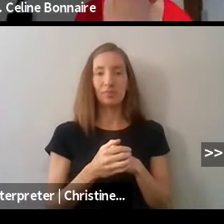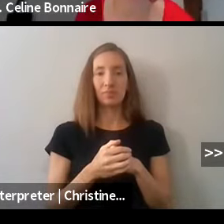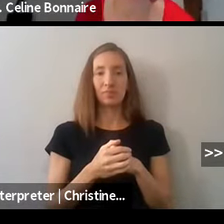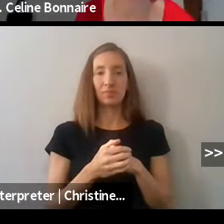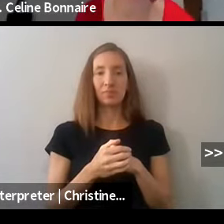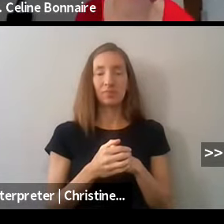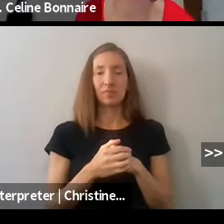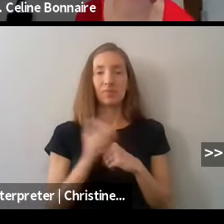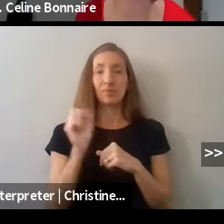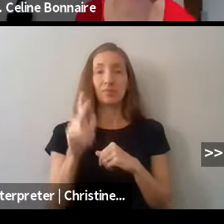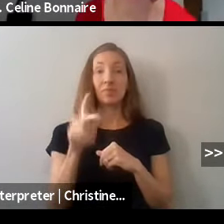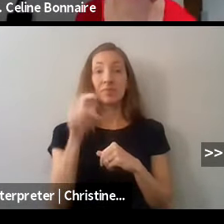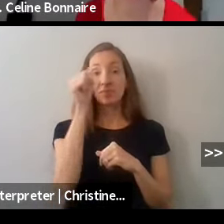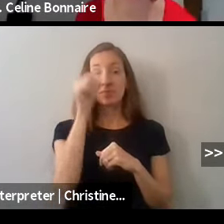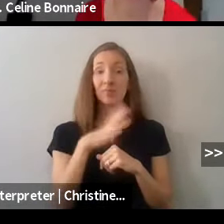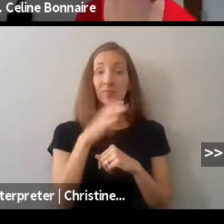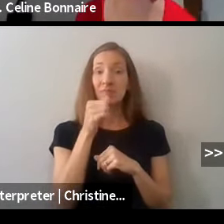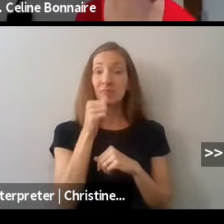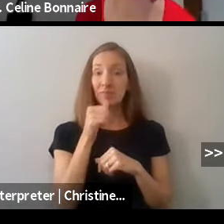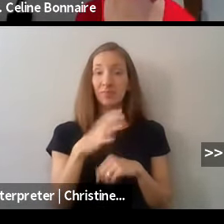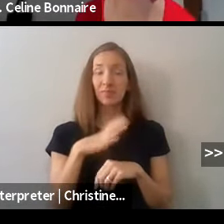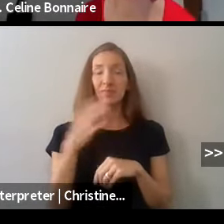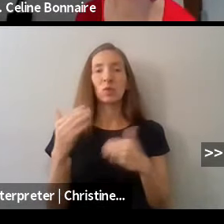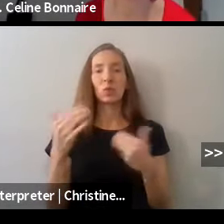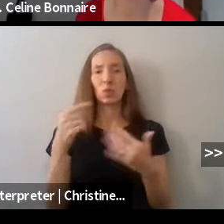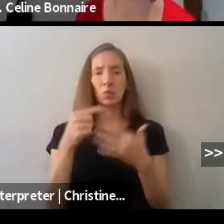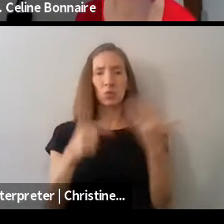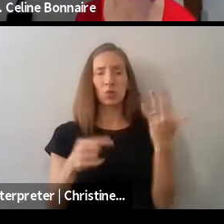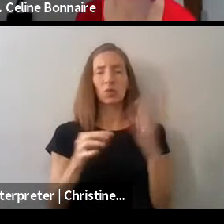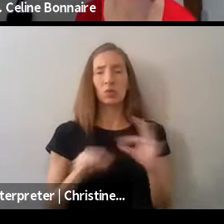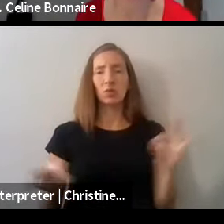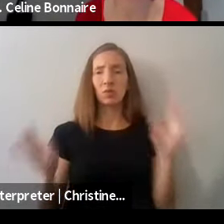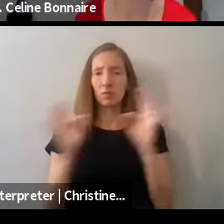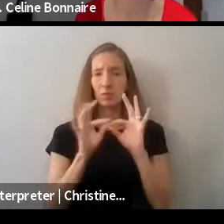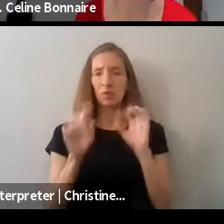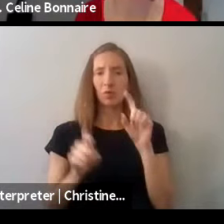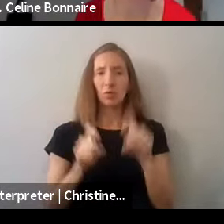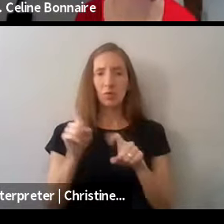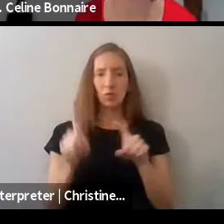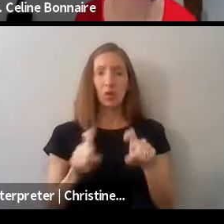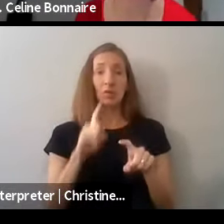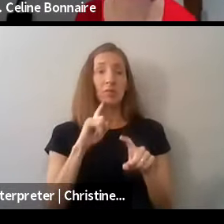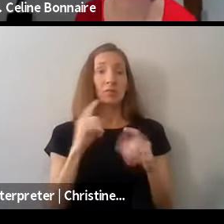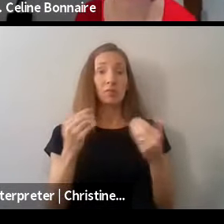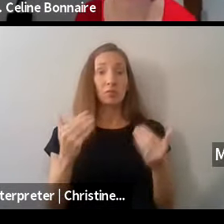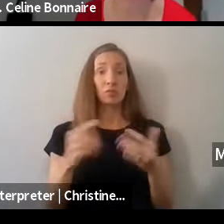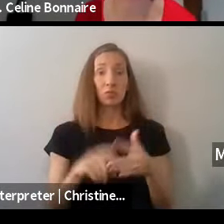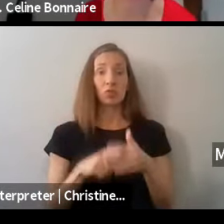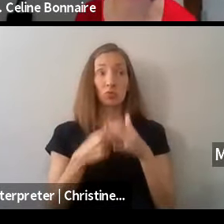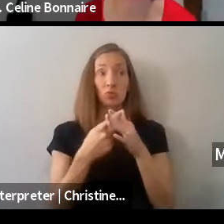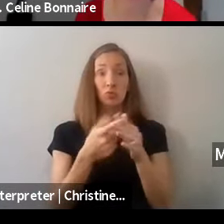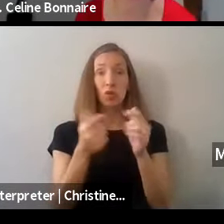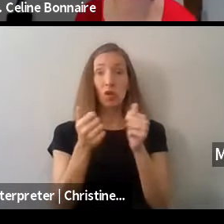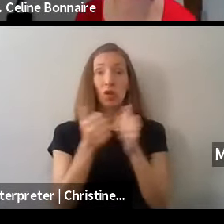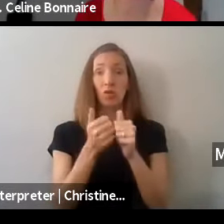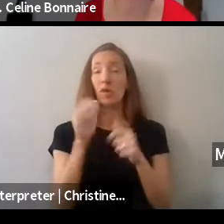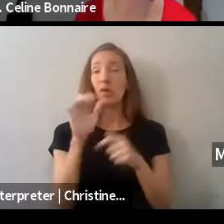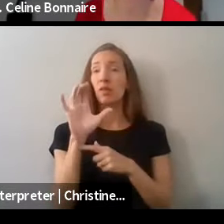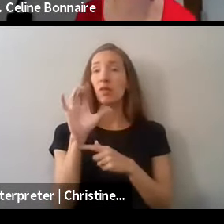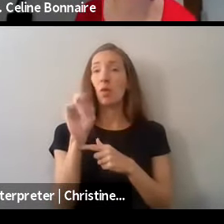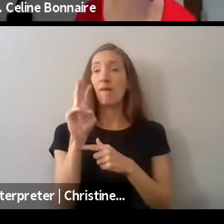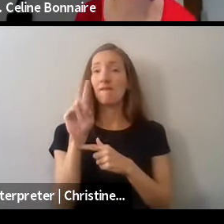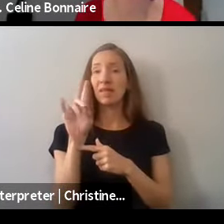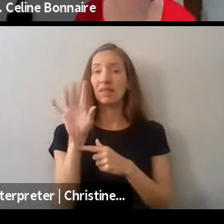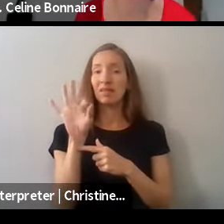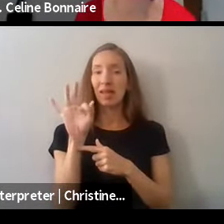and gentlemen, these are very, very important questions. And to start with the COVID-19 pandemic, for